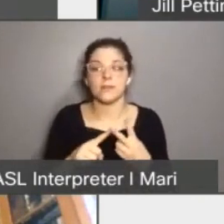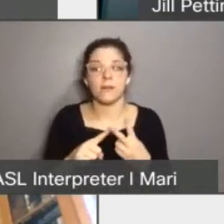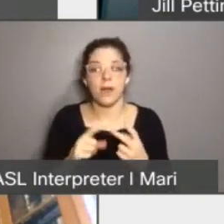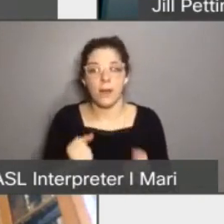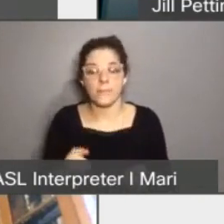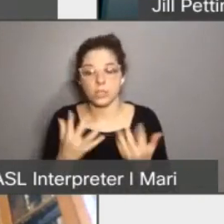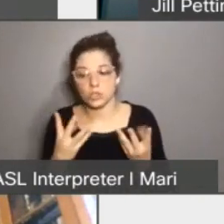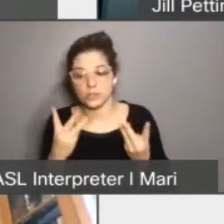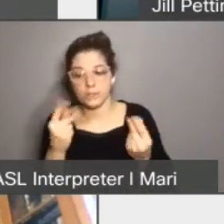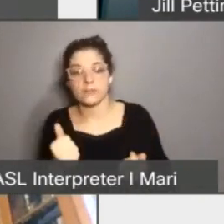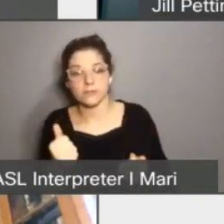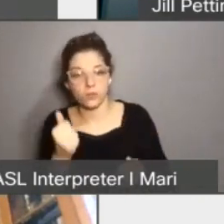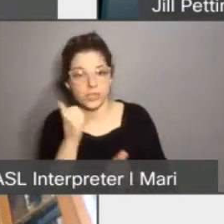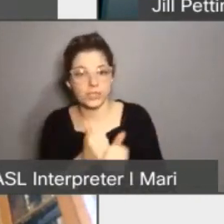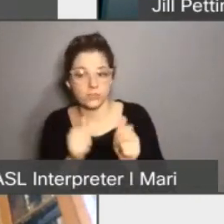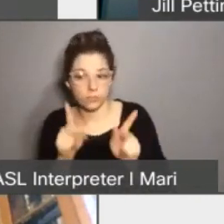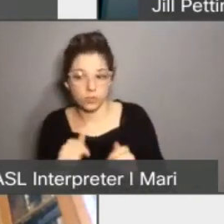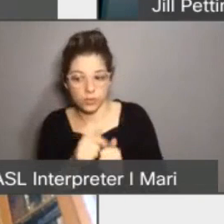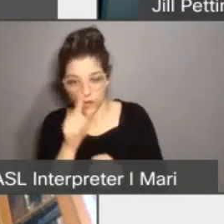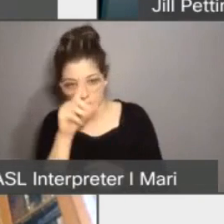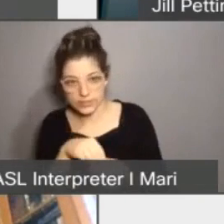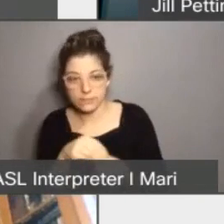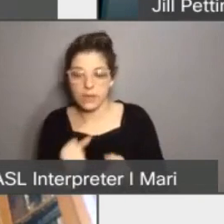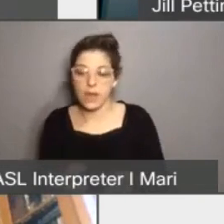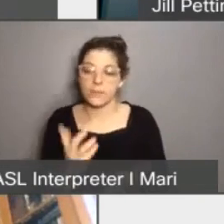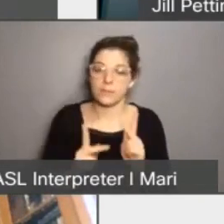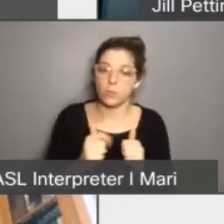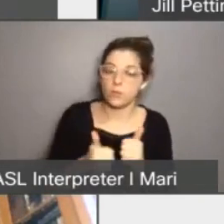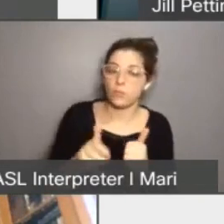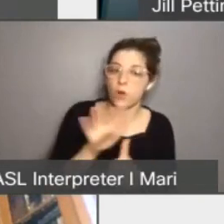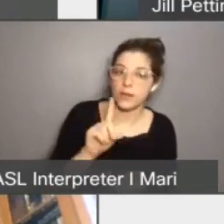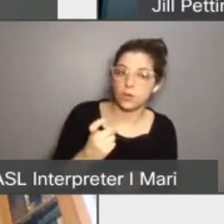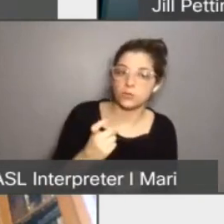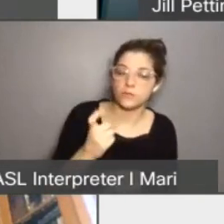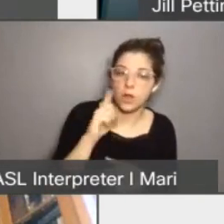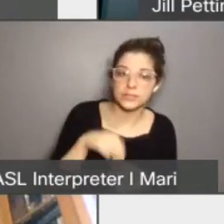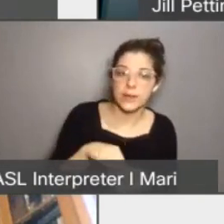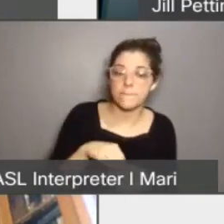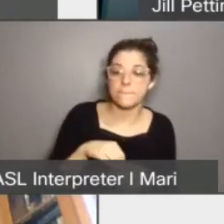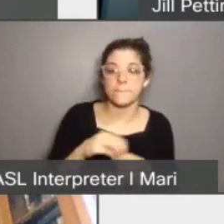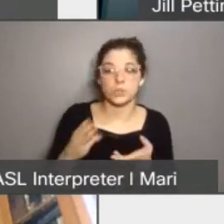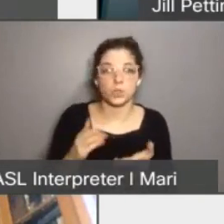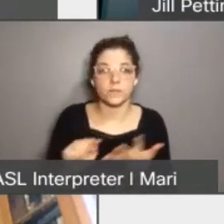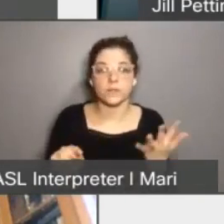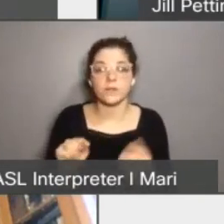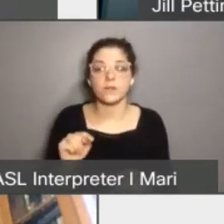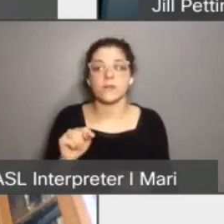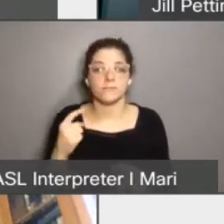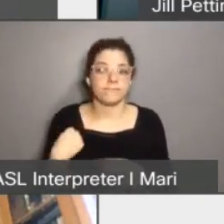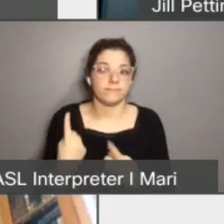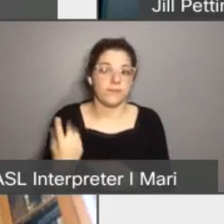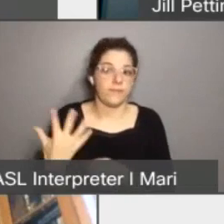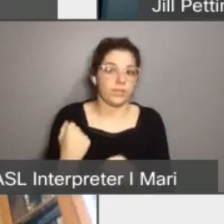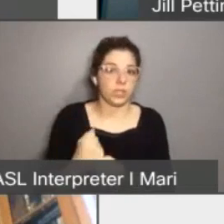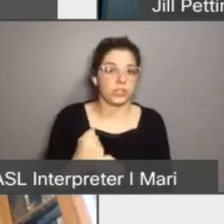was spent per individual with autism, how many people with the primary diagnosis of autism have been served over the past 5